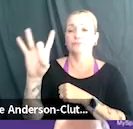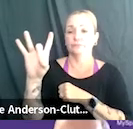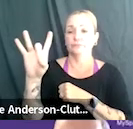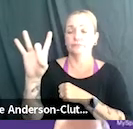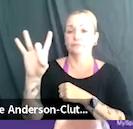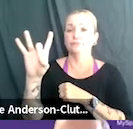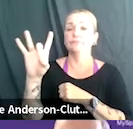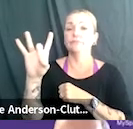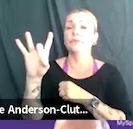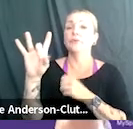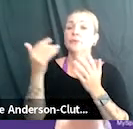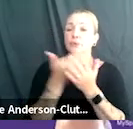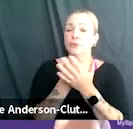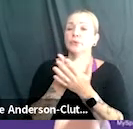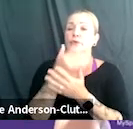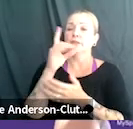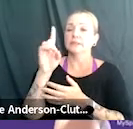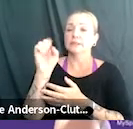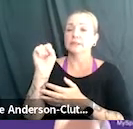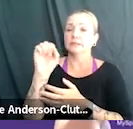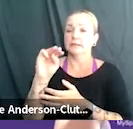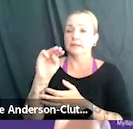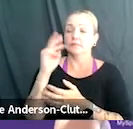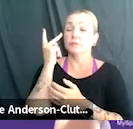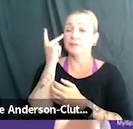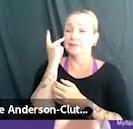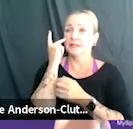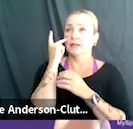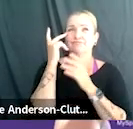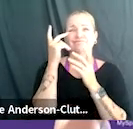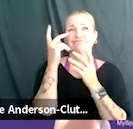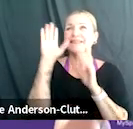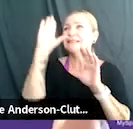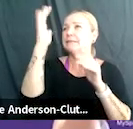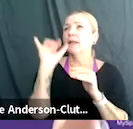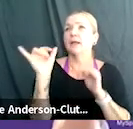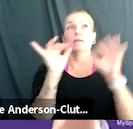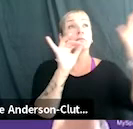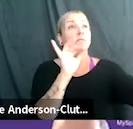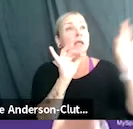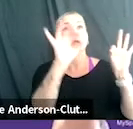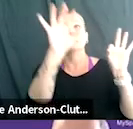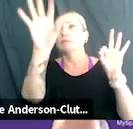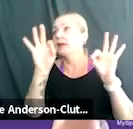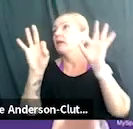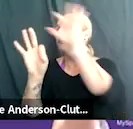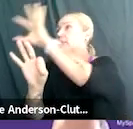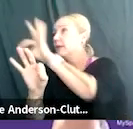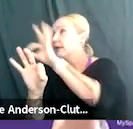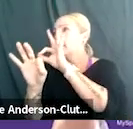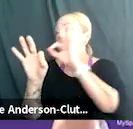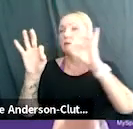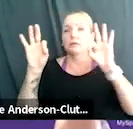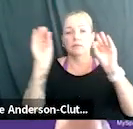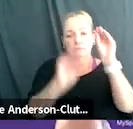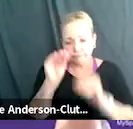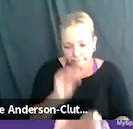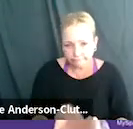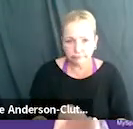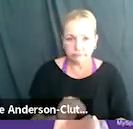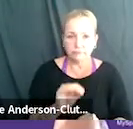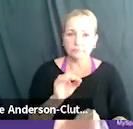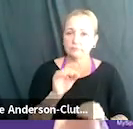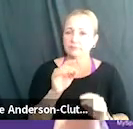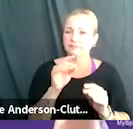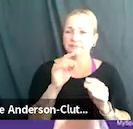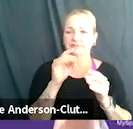column B and a bit from column C. And we can see in the third area, in the C criteria, they